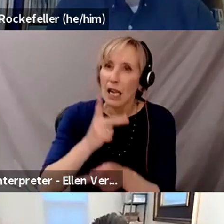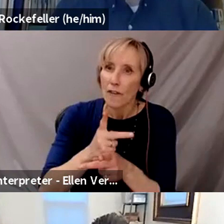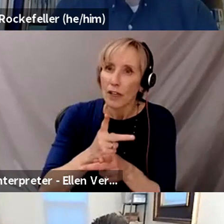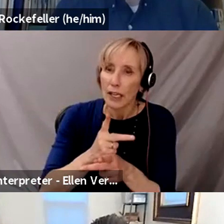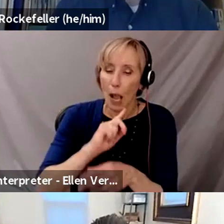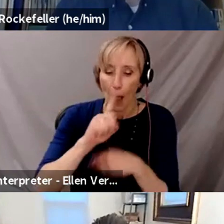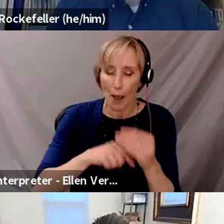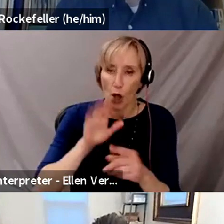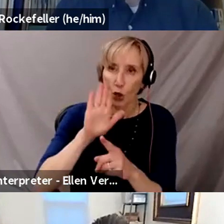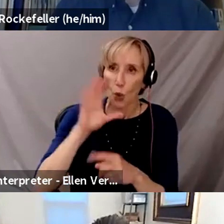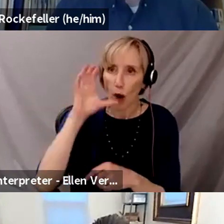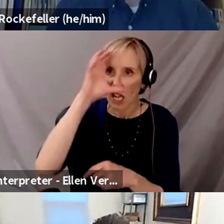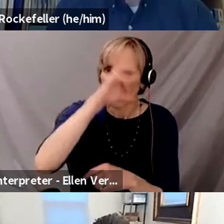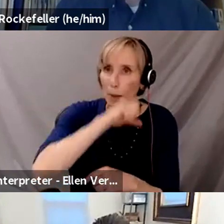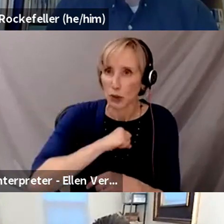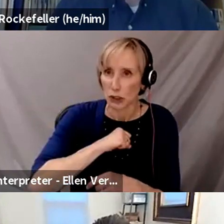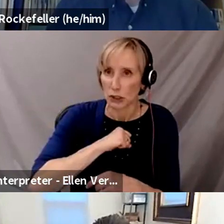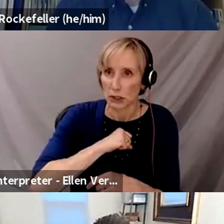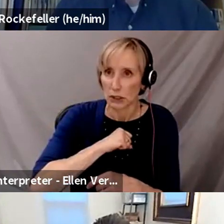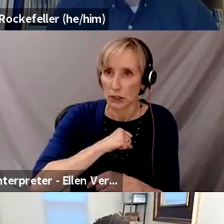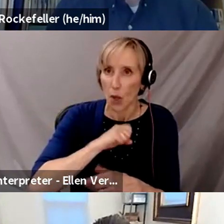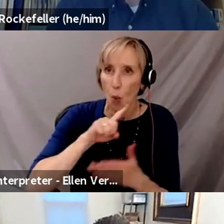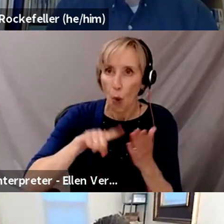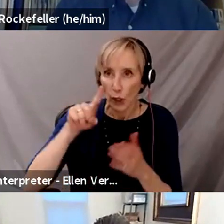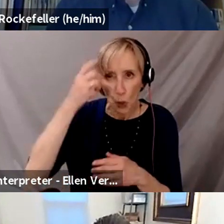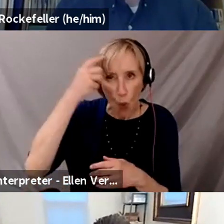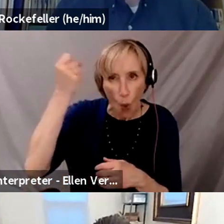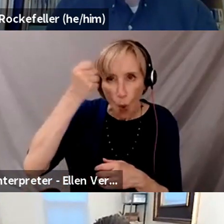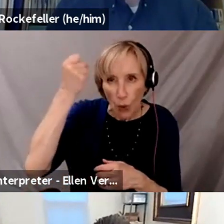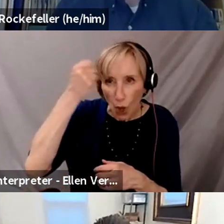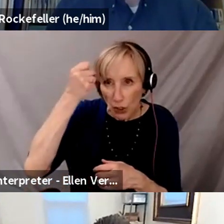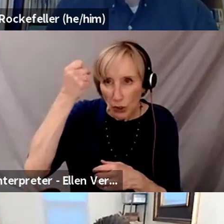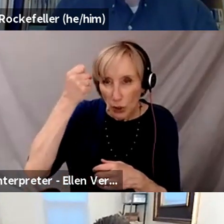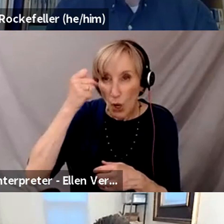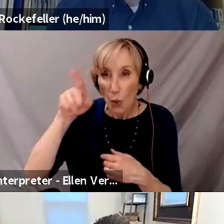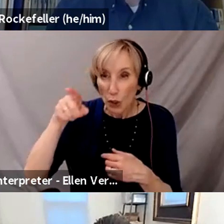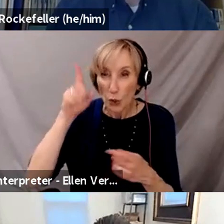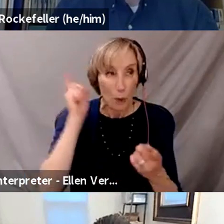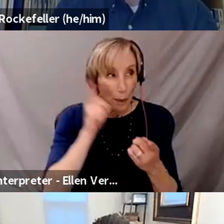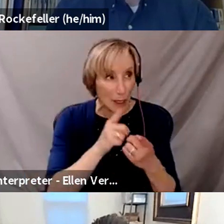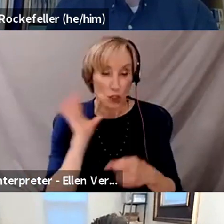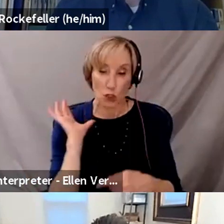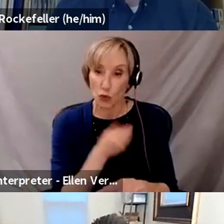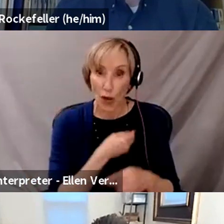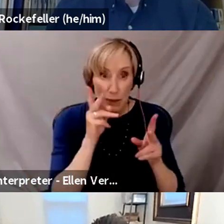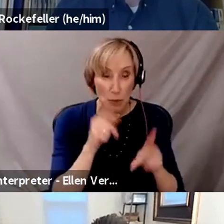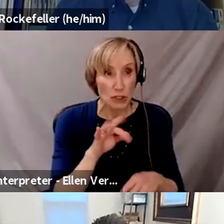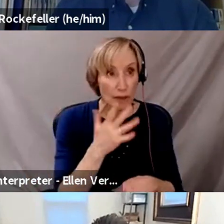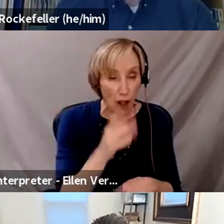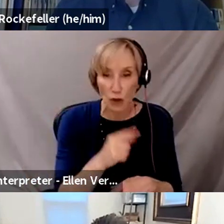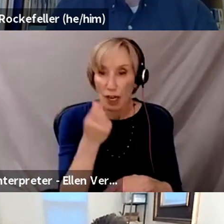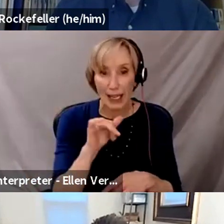on to when you meet with a trans person of color, queer person, a gay